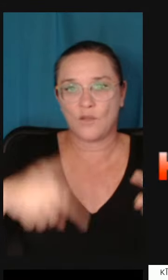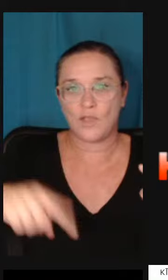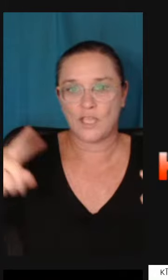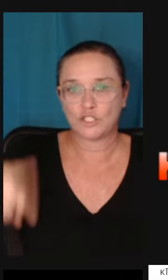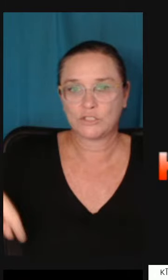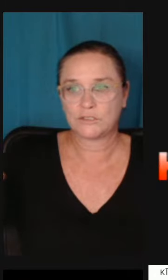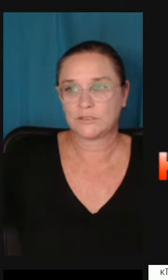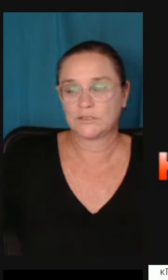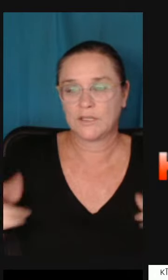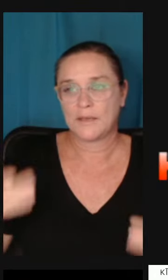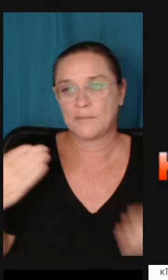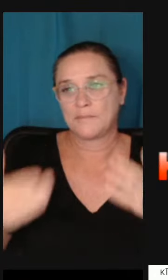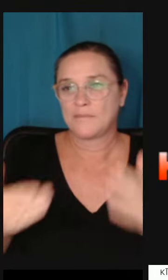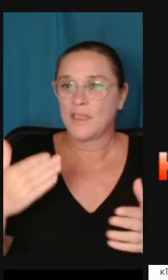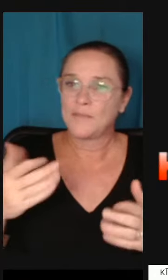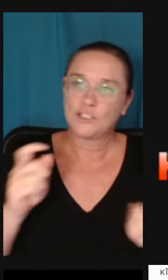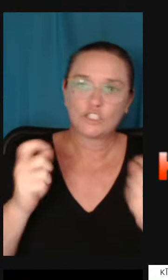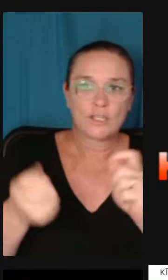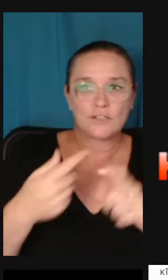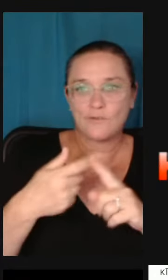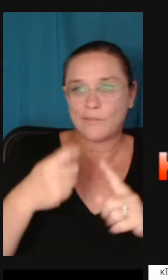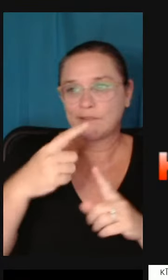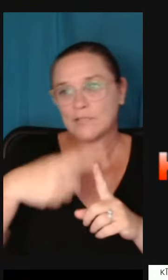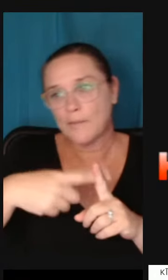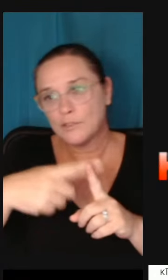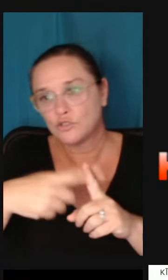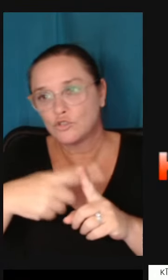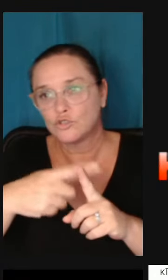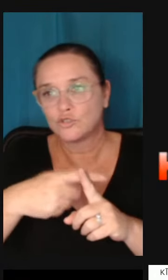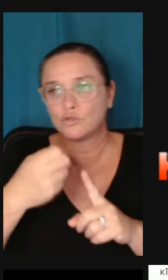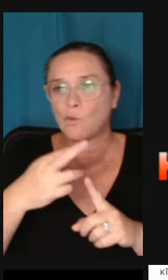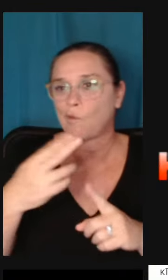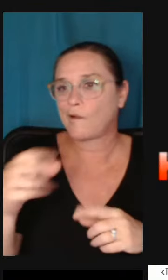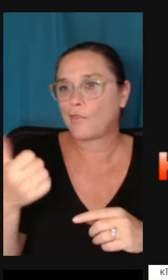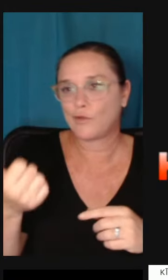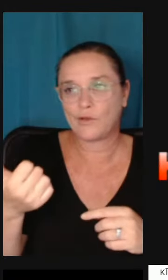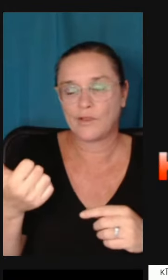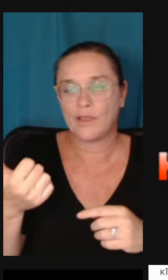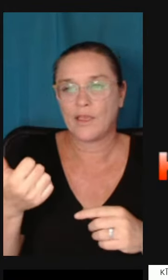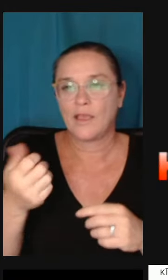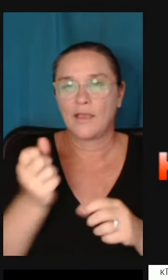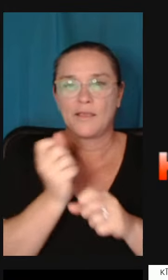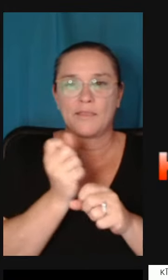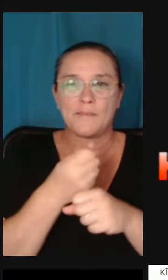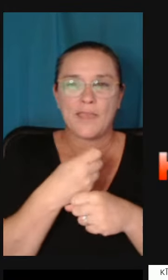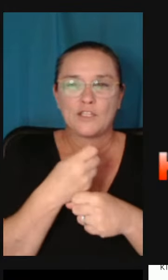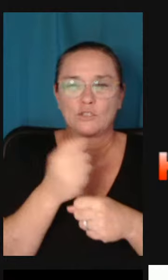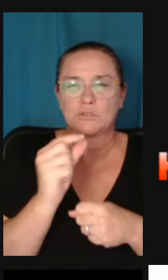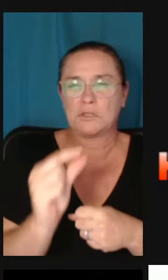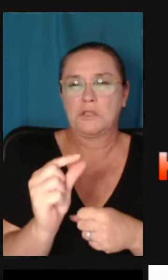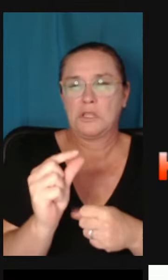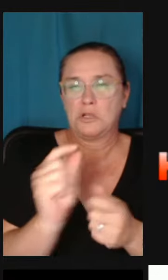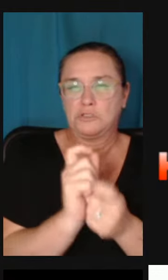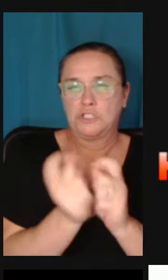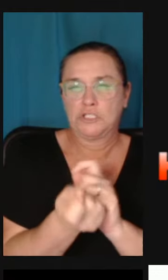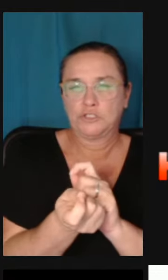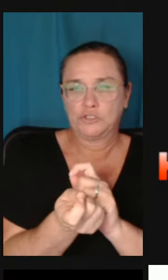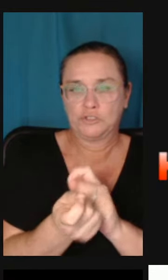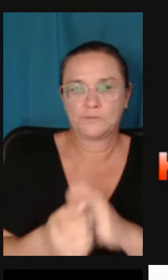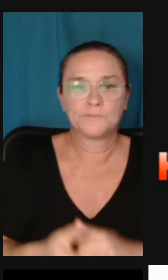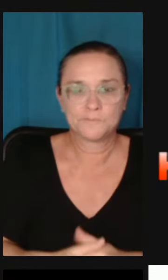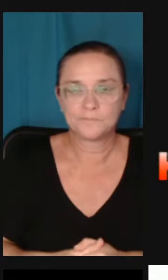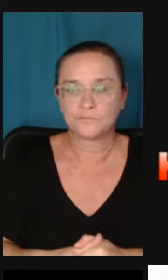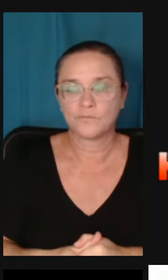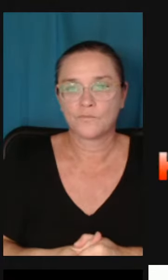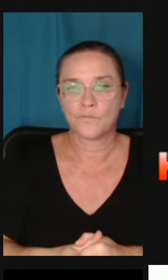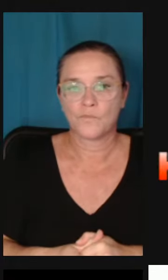on temperature of the sensor or something along those lines. That's just causing slight fluctuations in reading here. But we